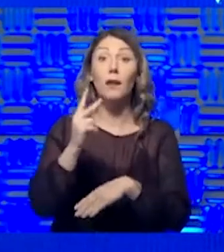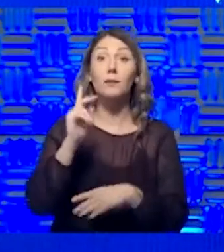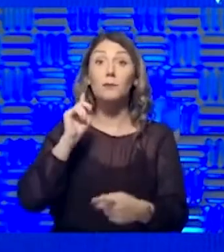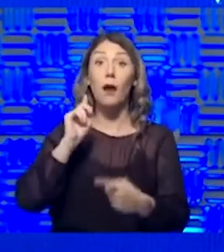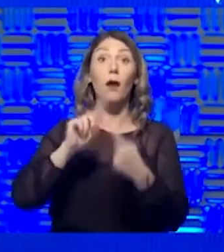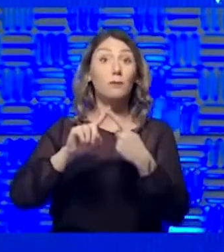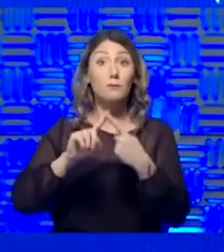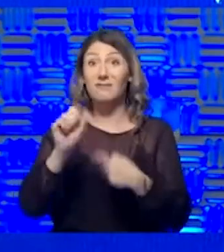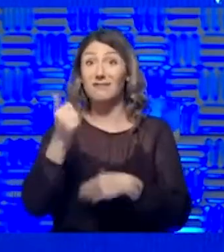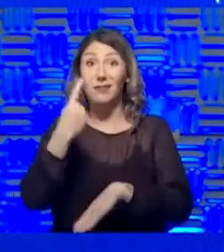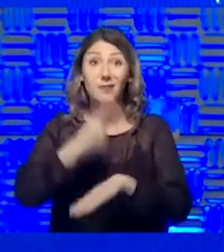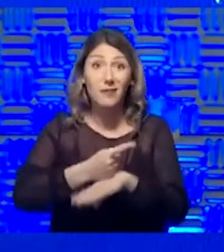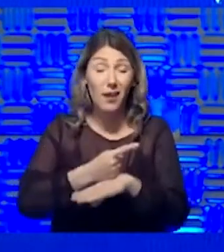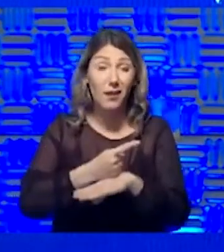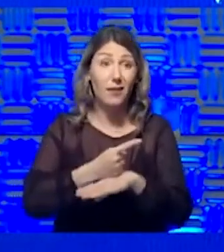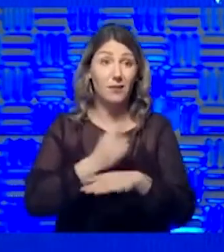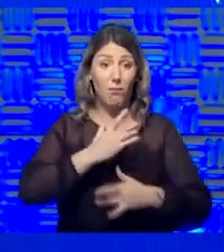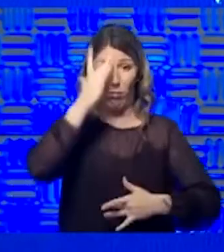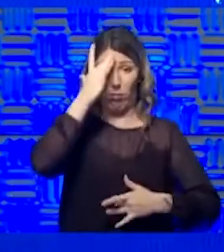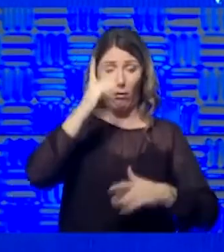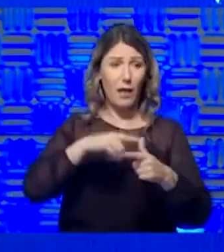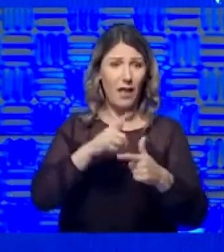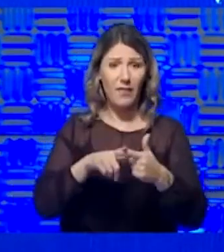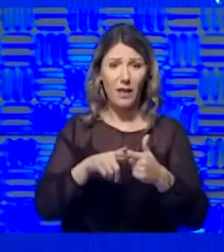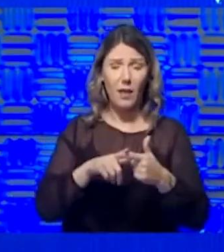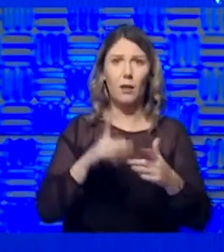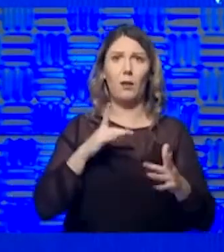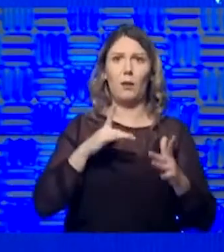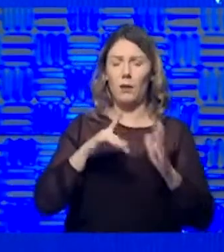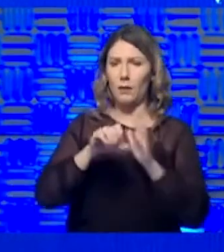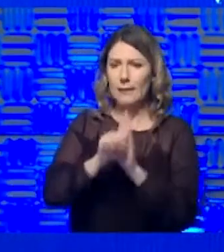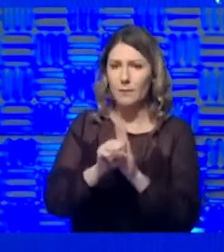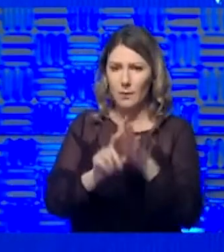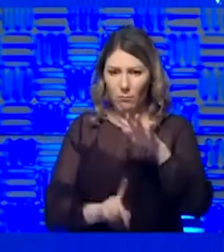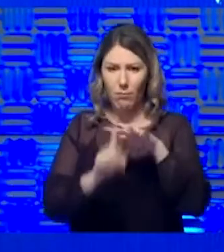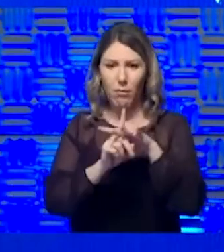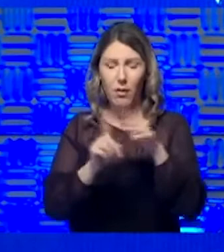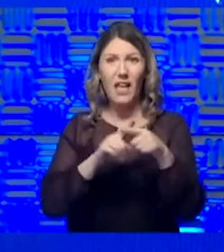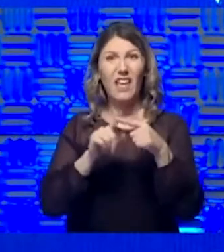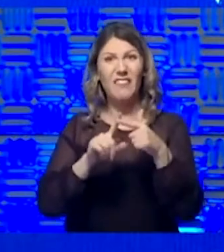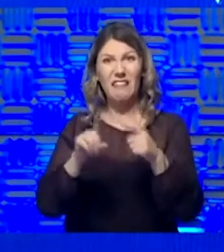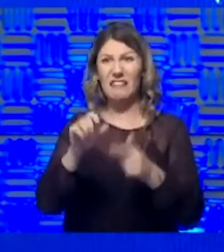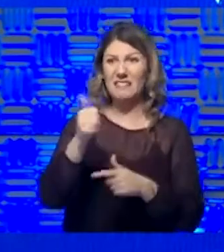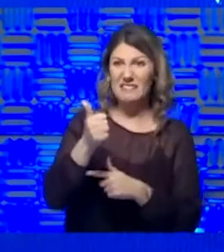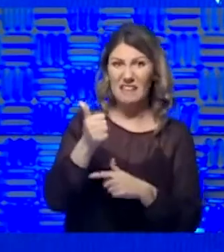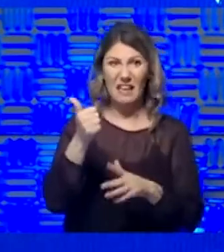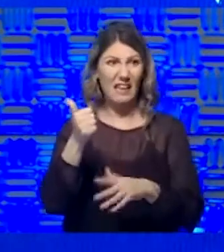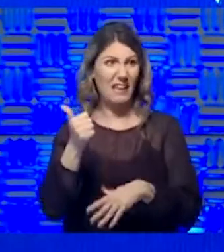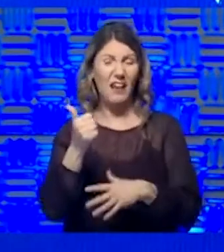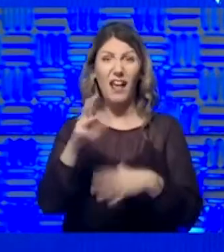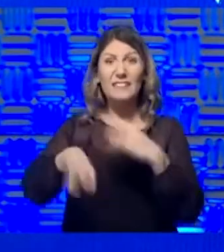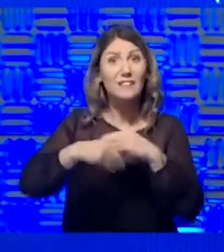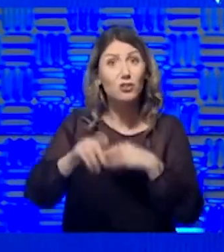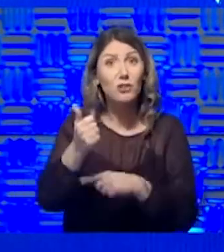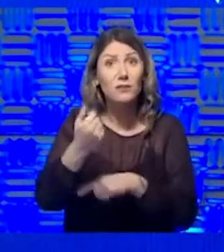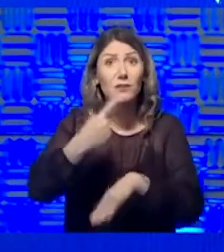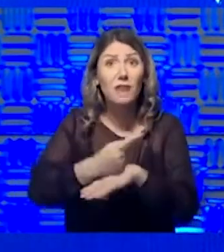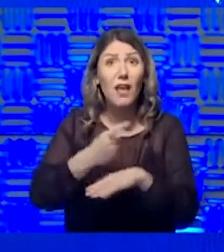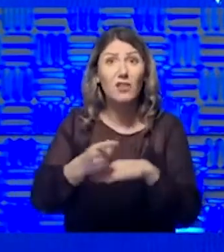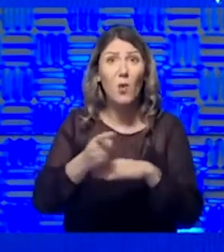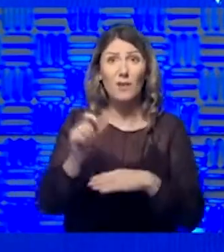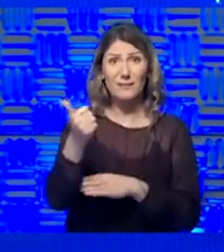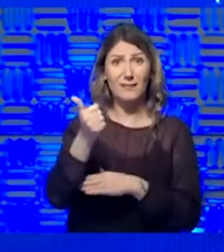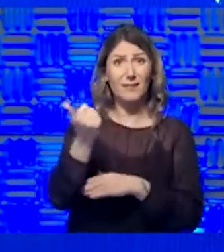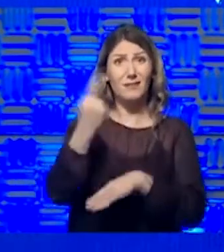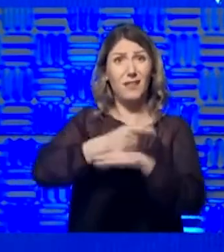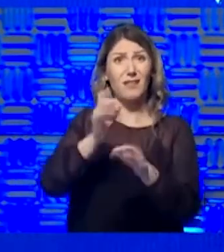takes 7 to 10 days after that to get sick and a few more days to end up in the ICU on a ventilator. So you're looking at a 10 or 14 day lag before you're even on the